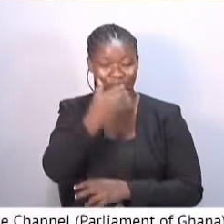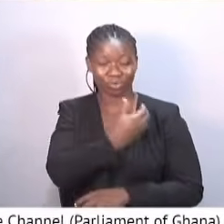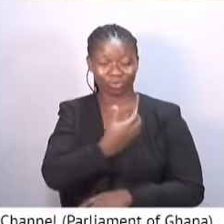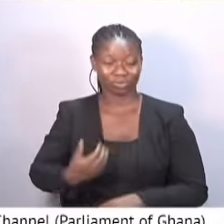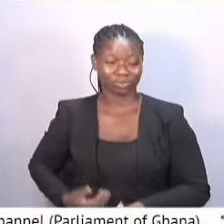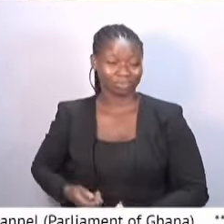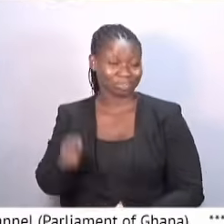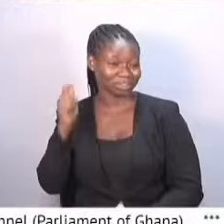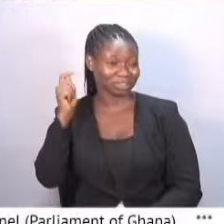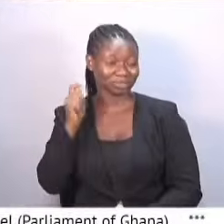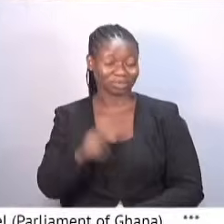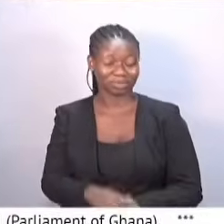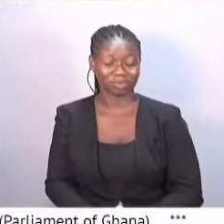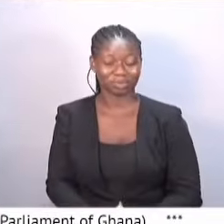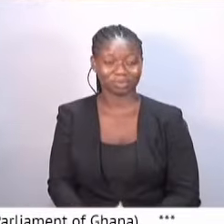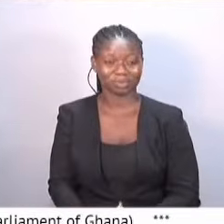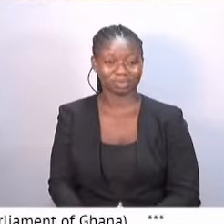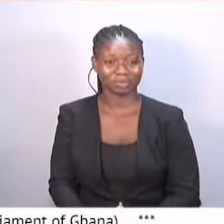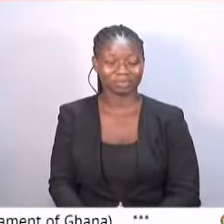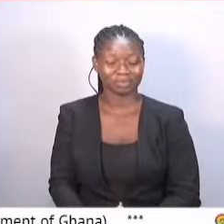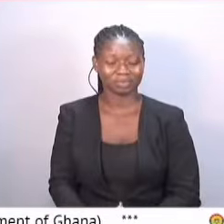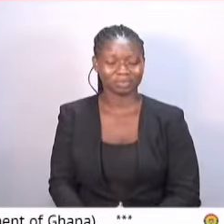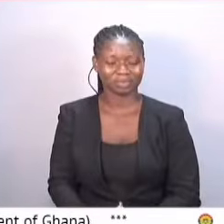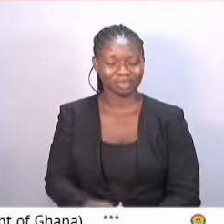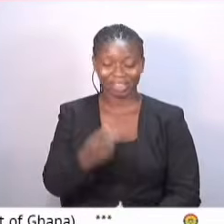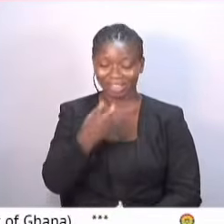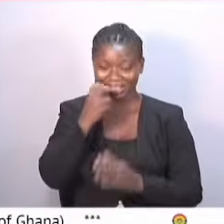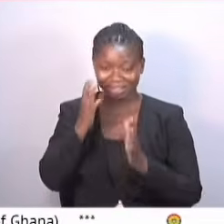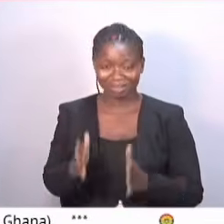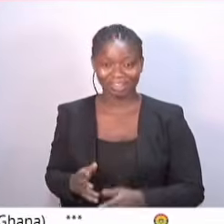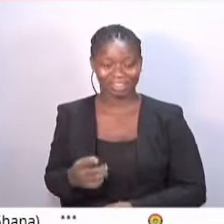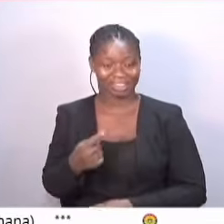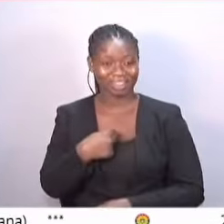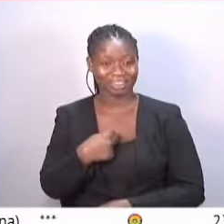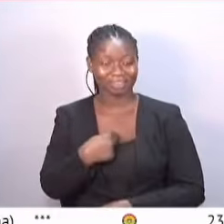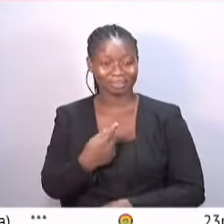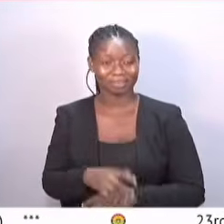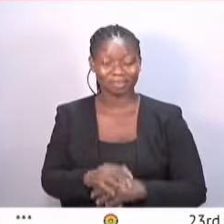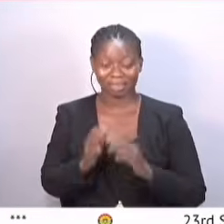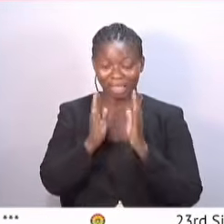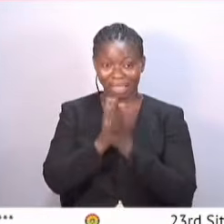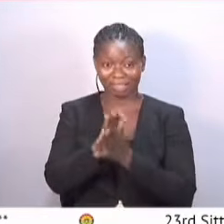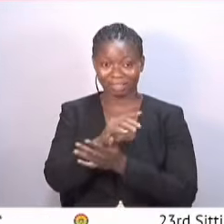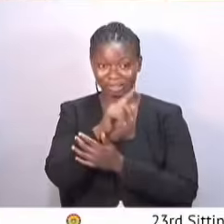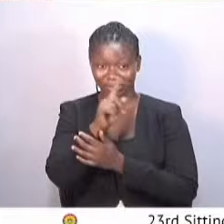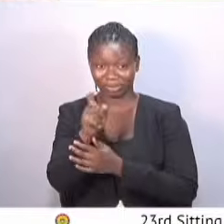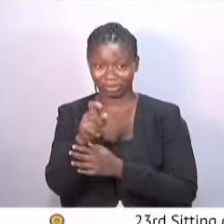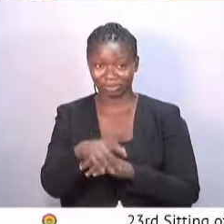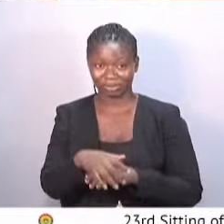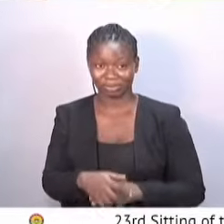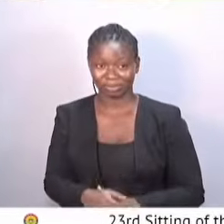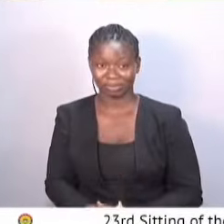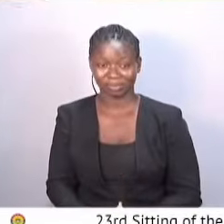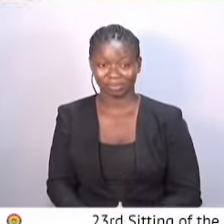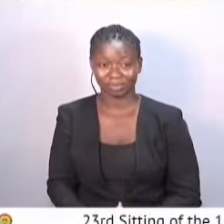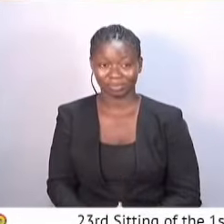Yes. Yes. Mr. Speaker, I asked the question.